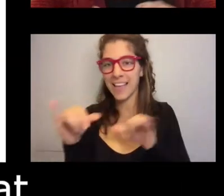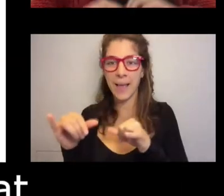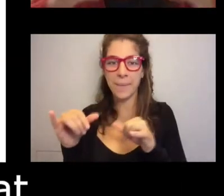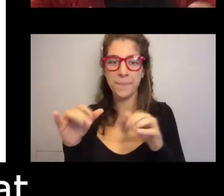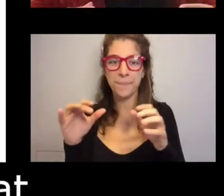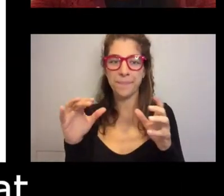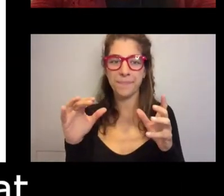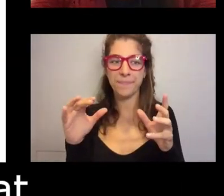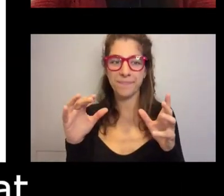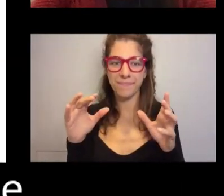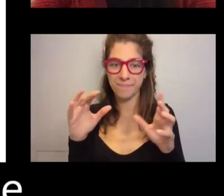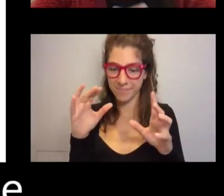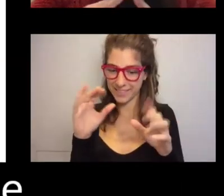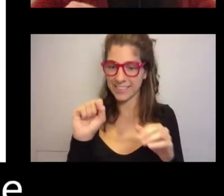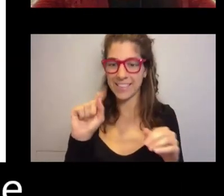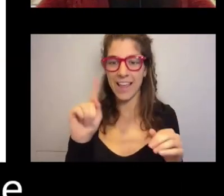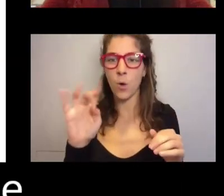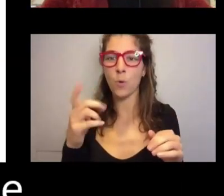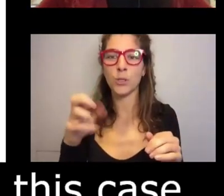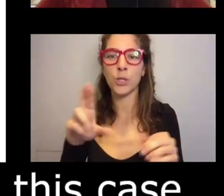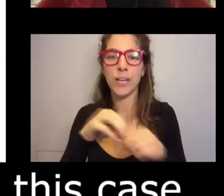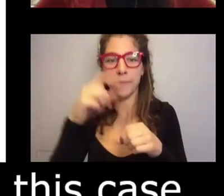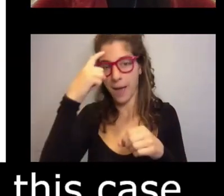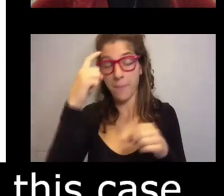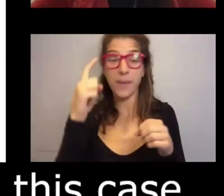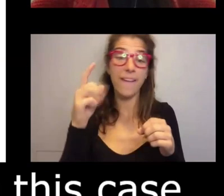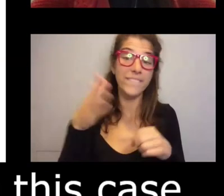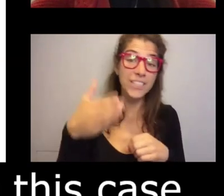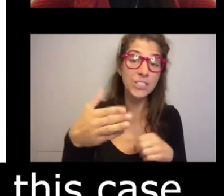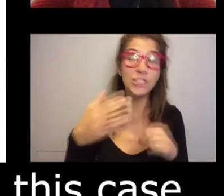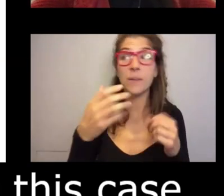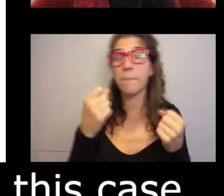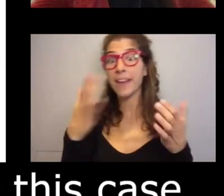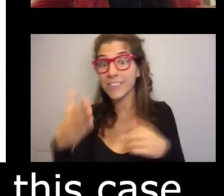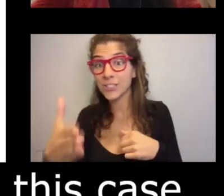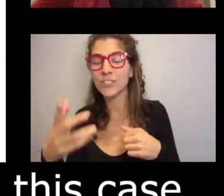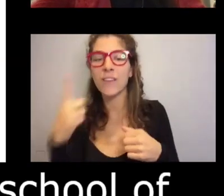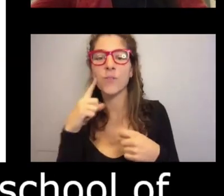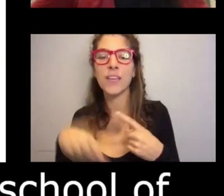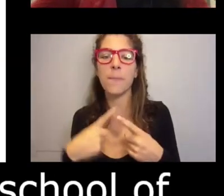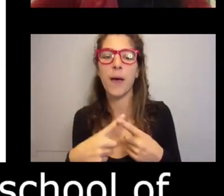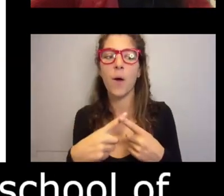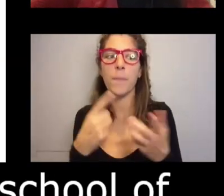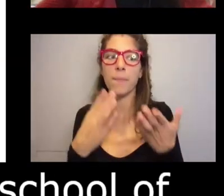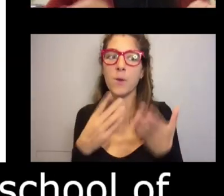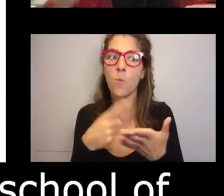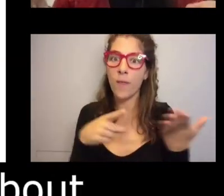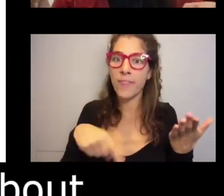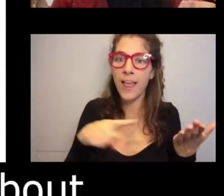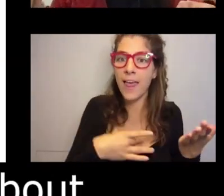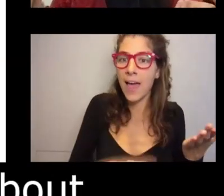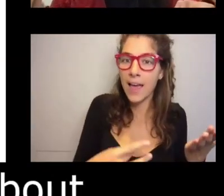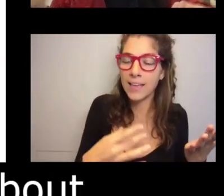stakeholder in mind. In this case, it is a fish or maybe a school of fish. You had to think about maybe what they might